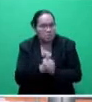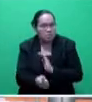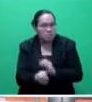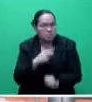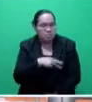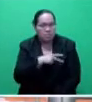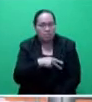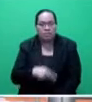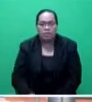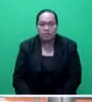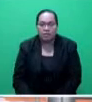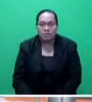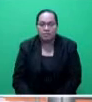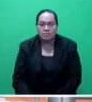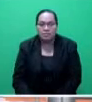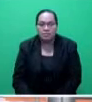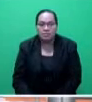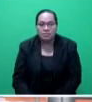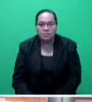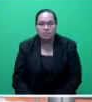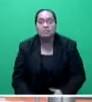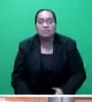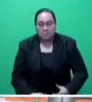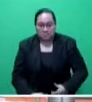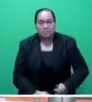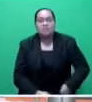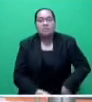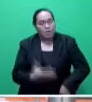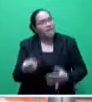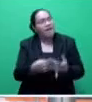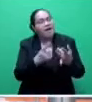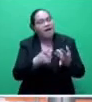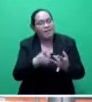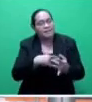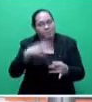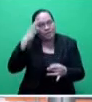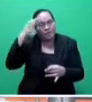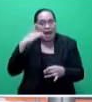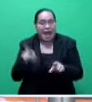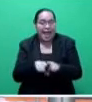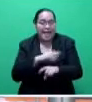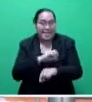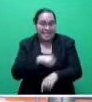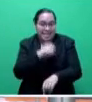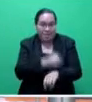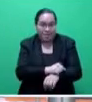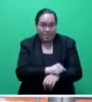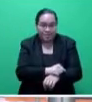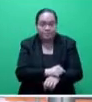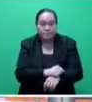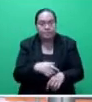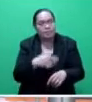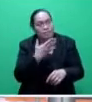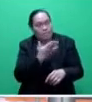Mr. Speaker, sir, similarly, we have in other jurisdictions, like in Singapore, for example, because they